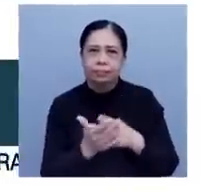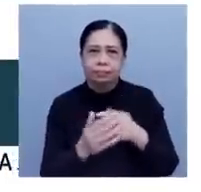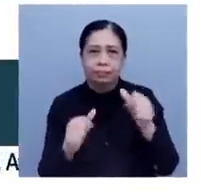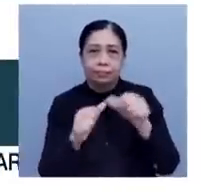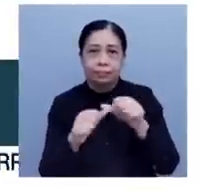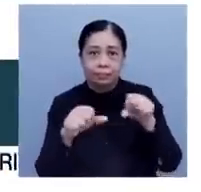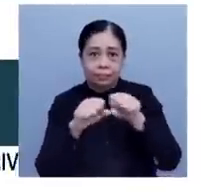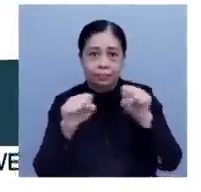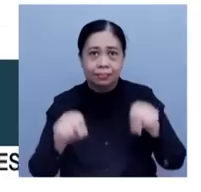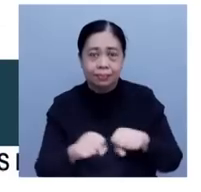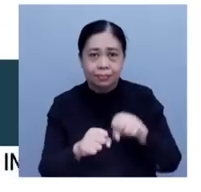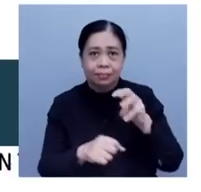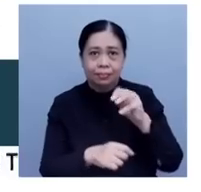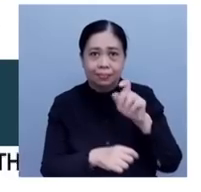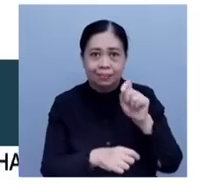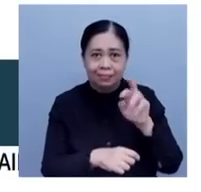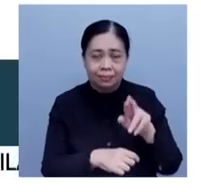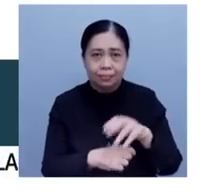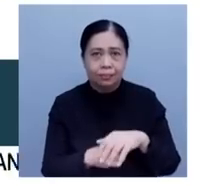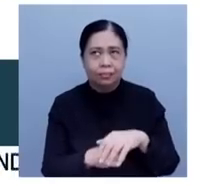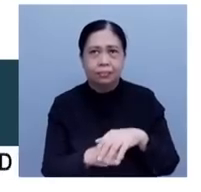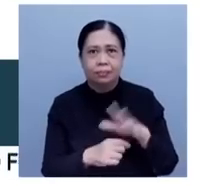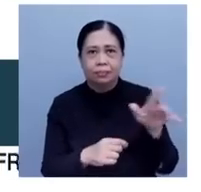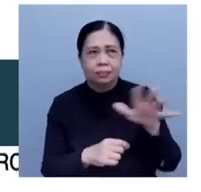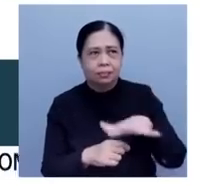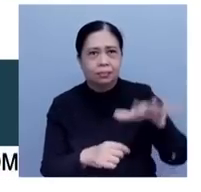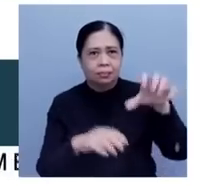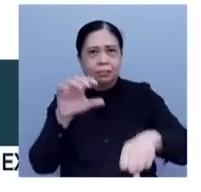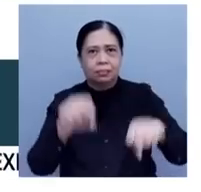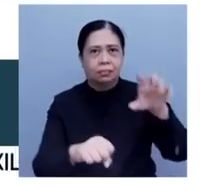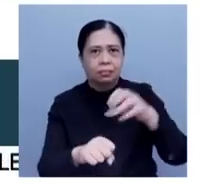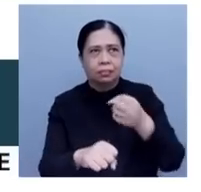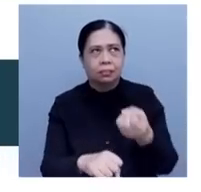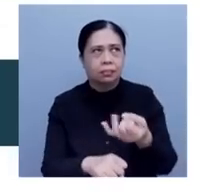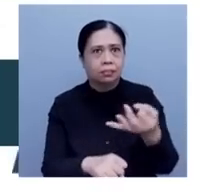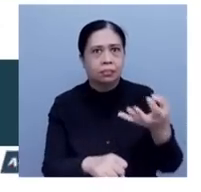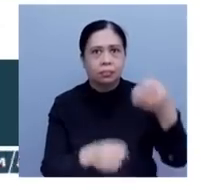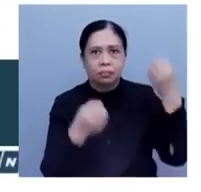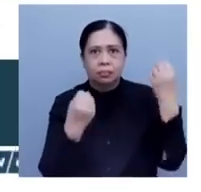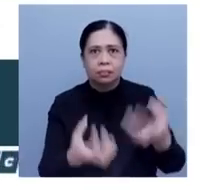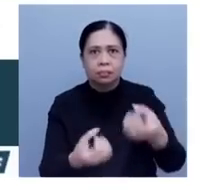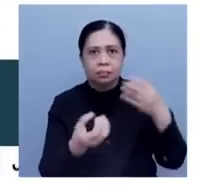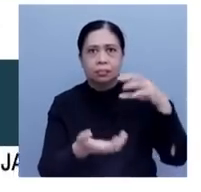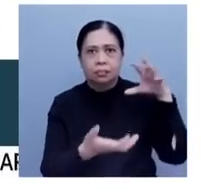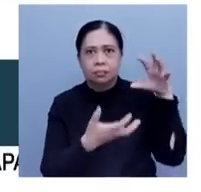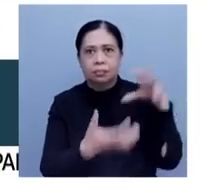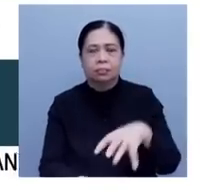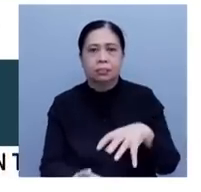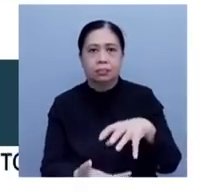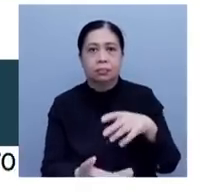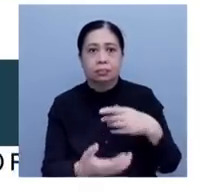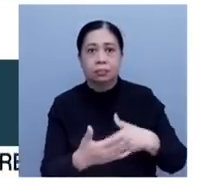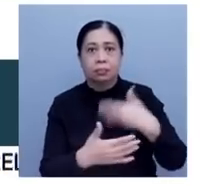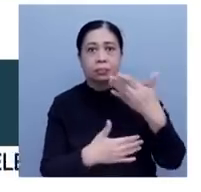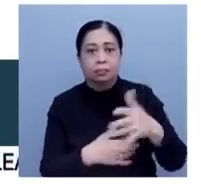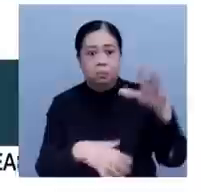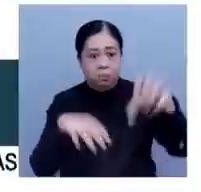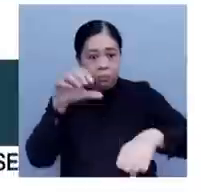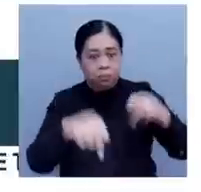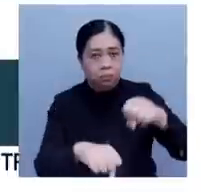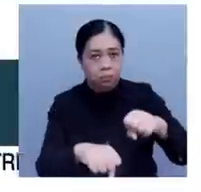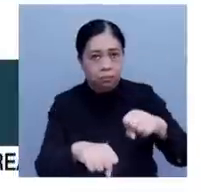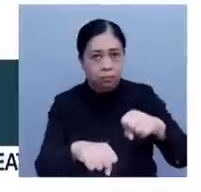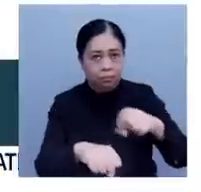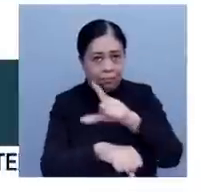meter. Reclaiming Manila Bay, you spend about that much. And then when you develop a parcel of